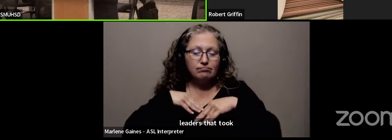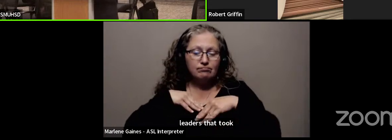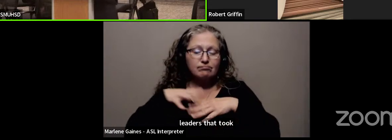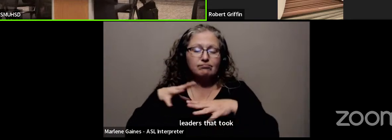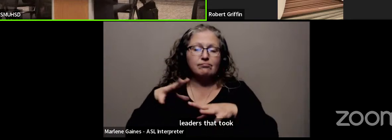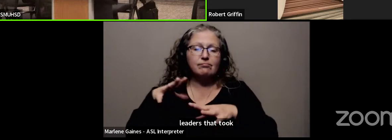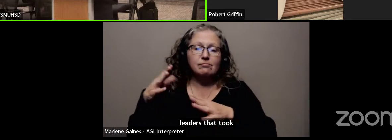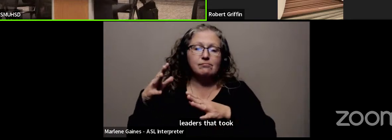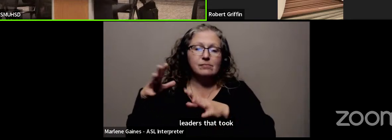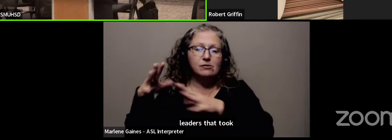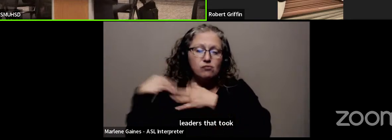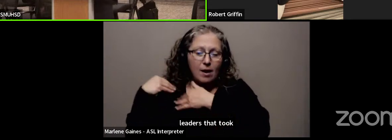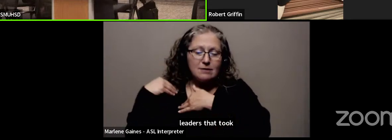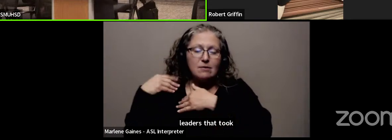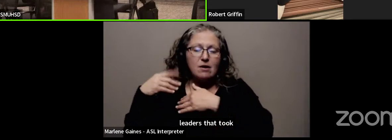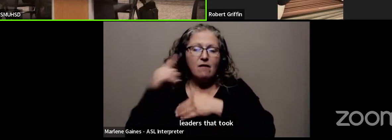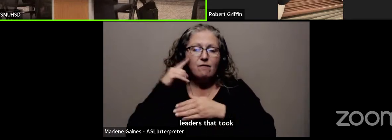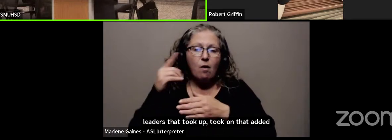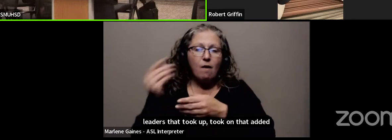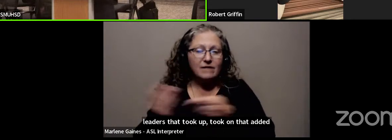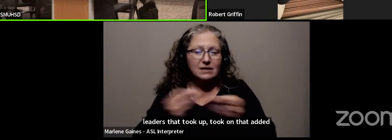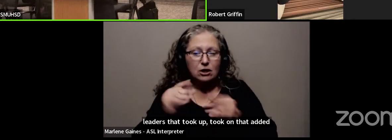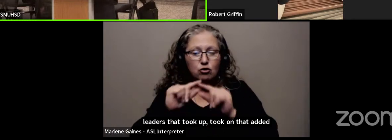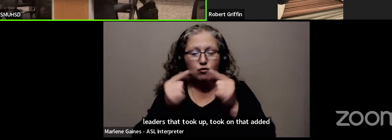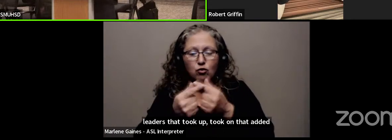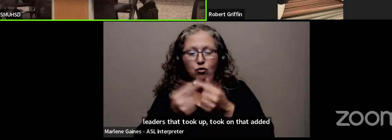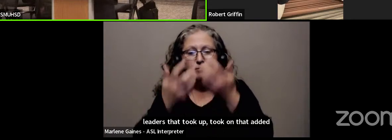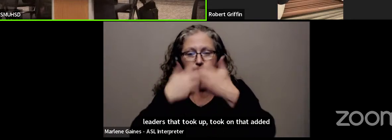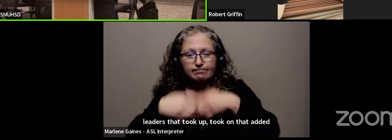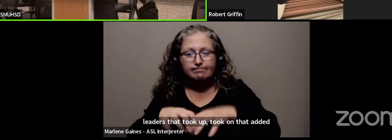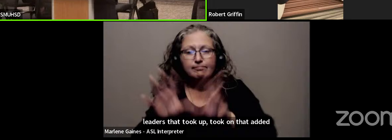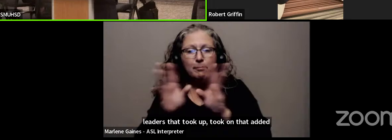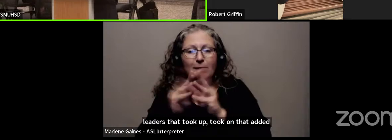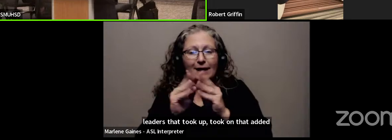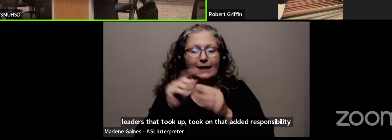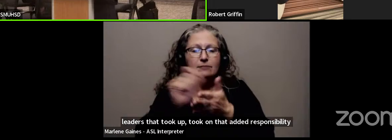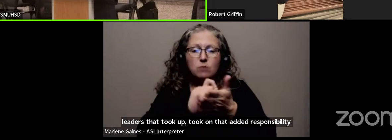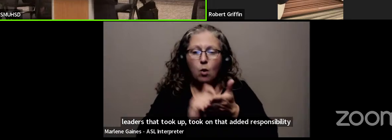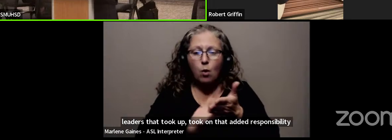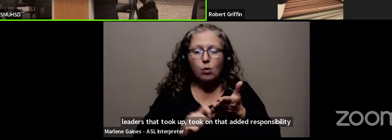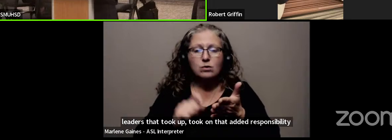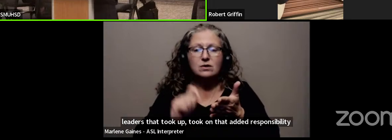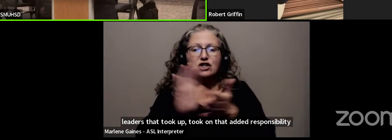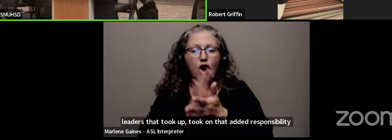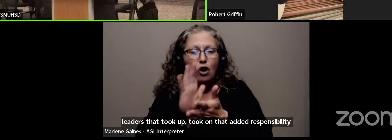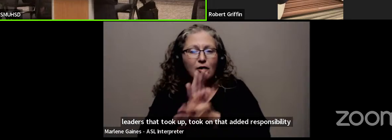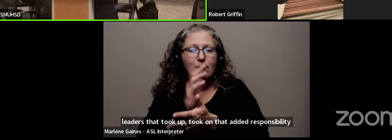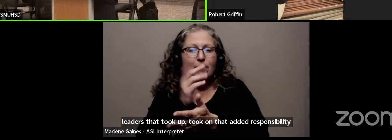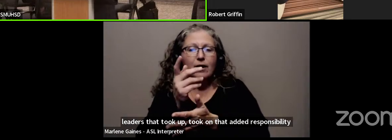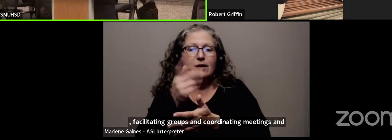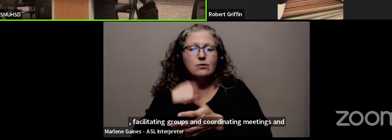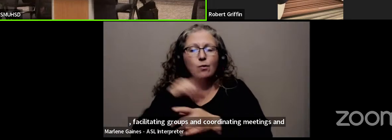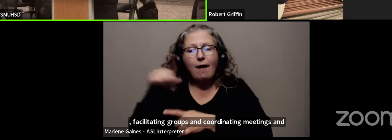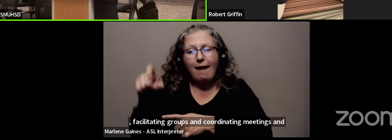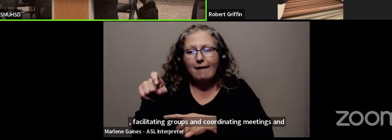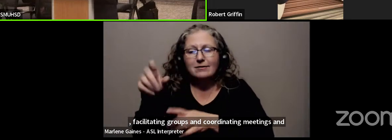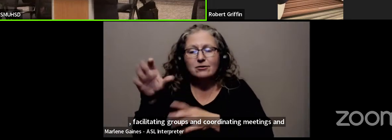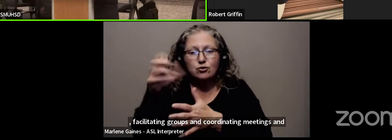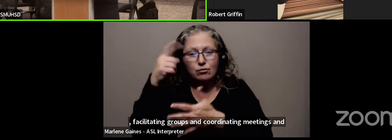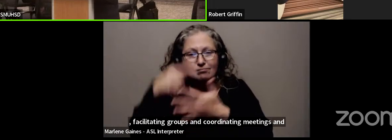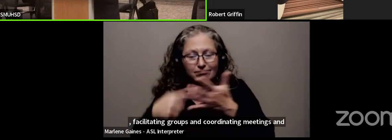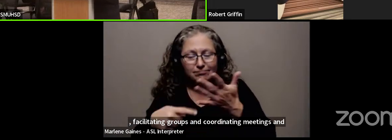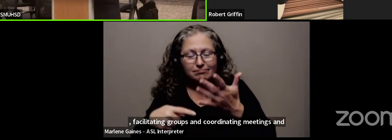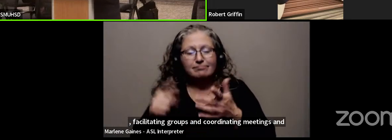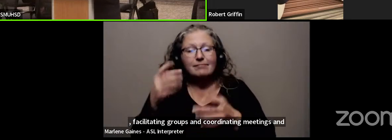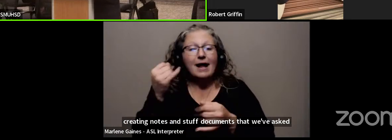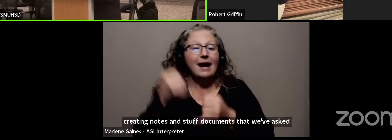of facilitating groups and coordinating meetings and creating notes and stuff documents that we've asked them to take. And then lastly,